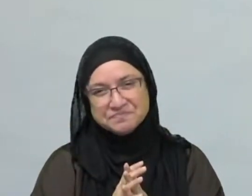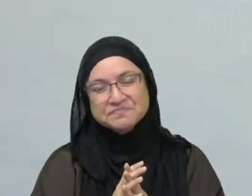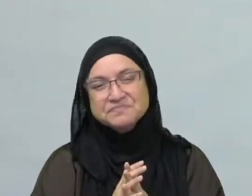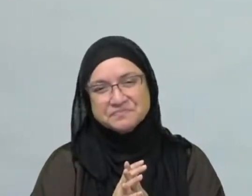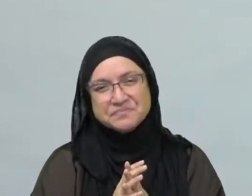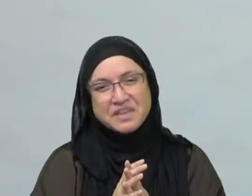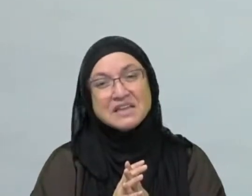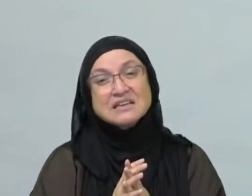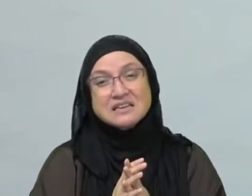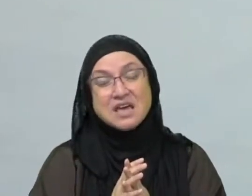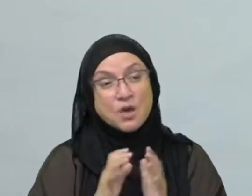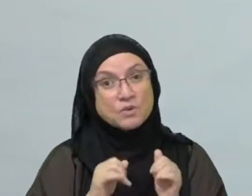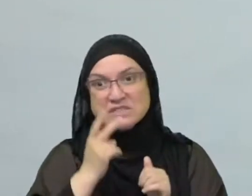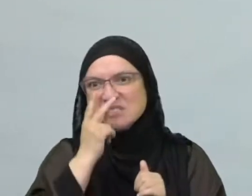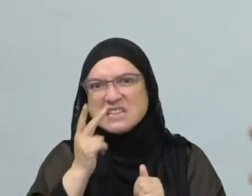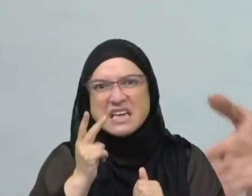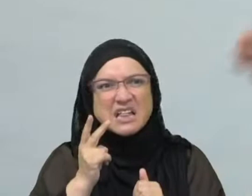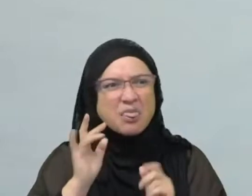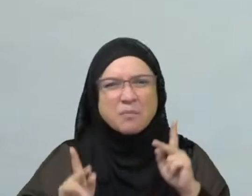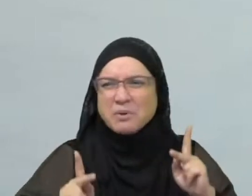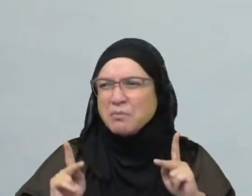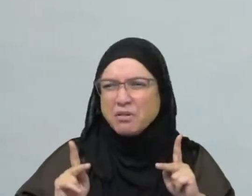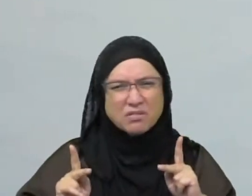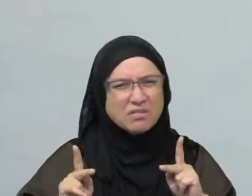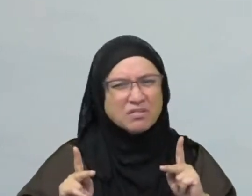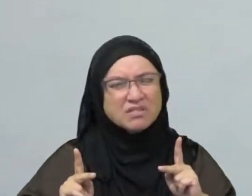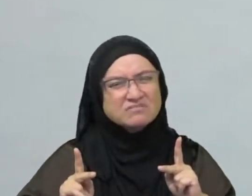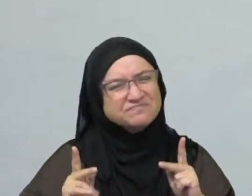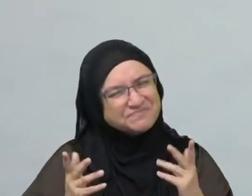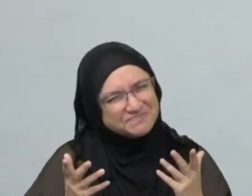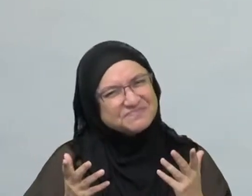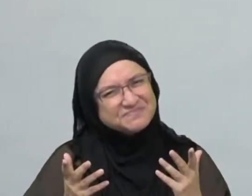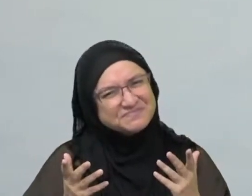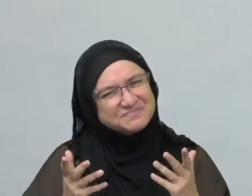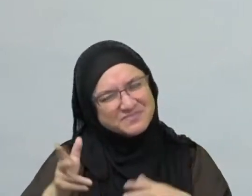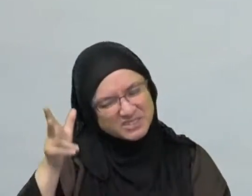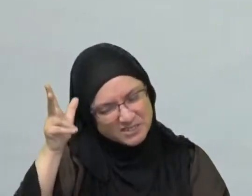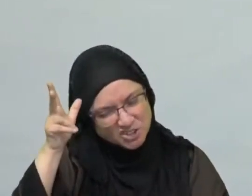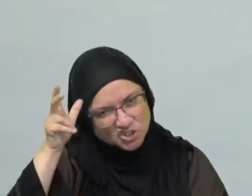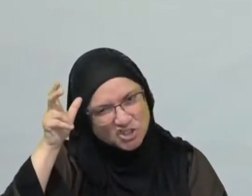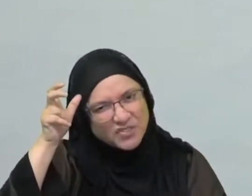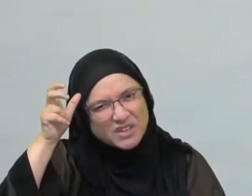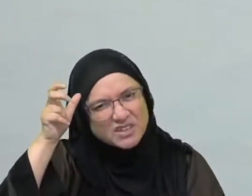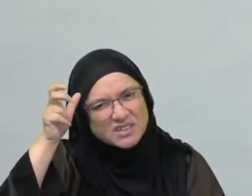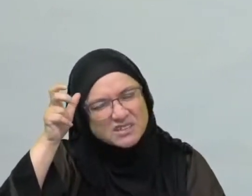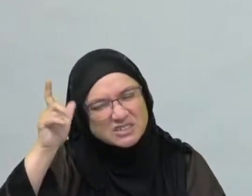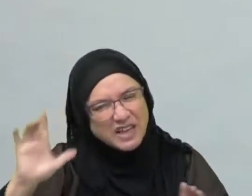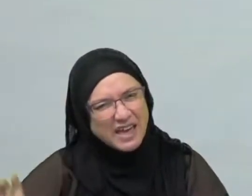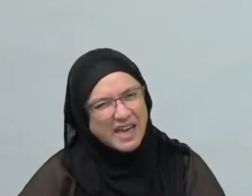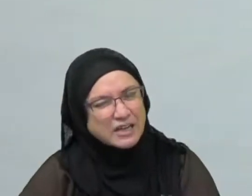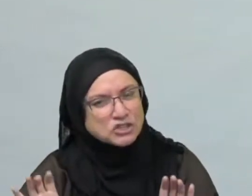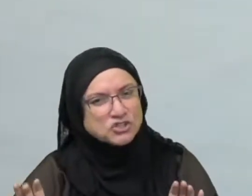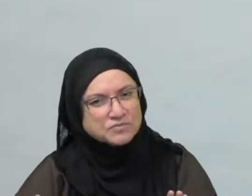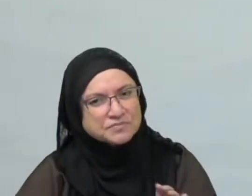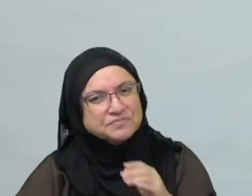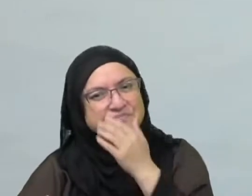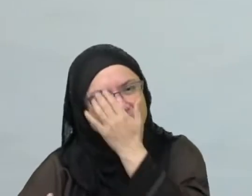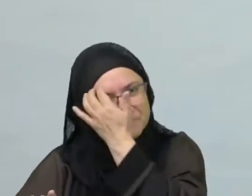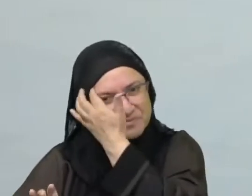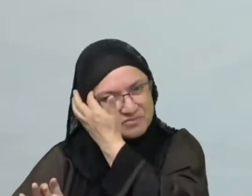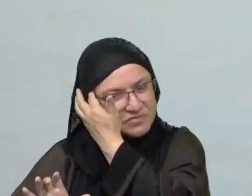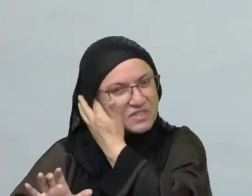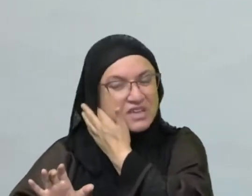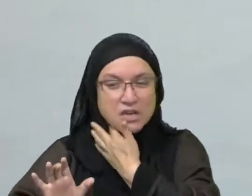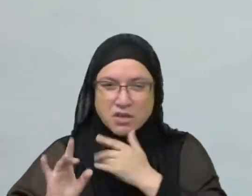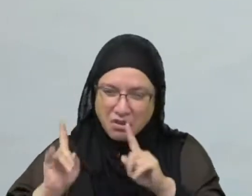corpses and mutilating our loved ones. Even though the previous battle, despite us being the persecuted ones, we let their prisoners